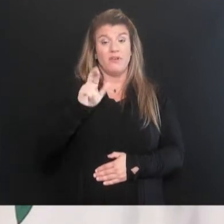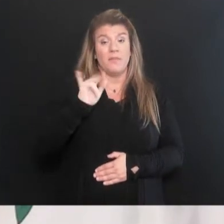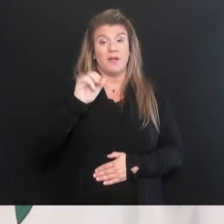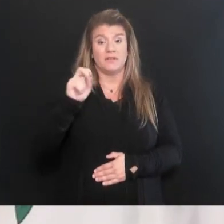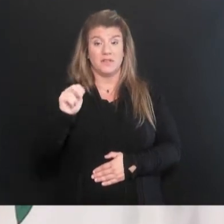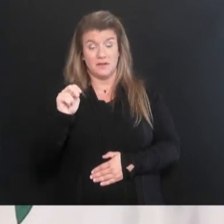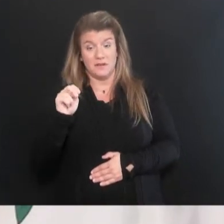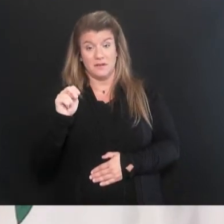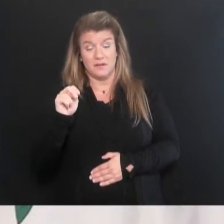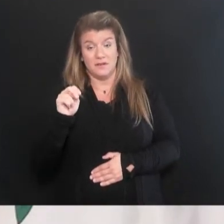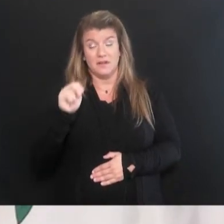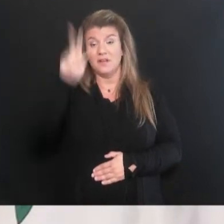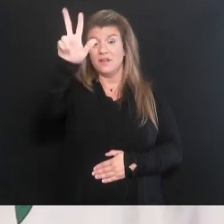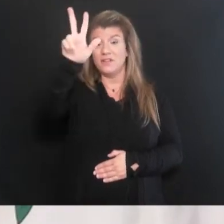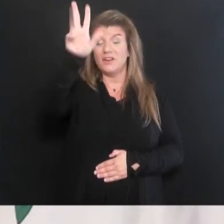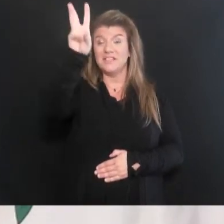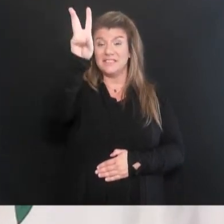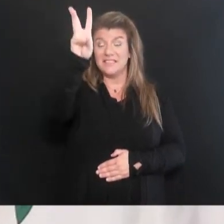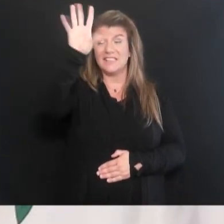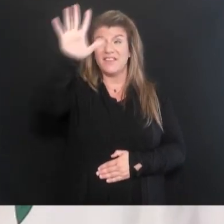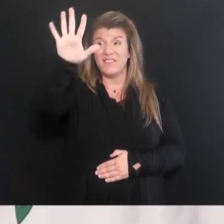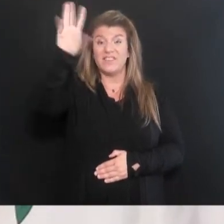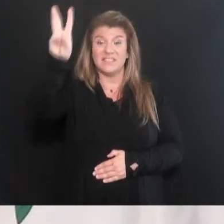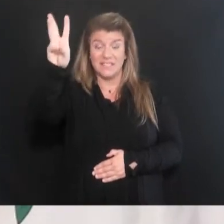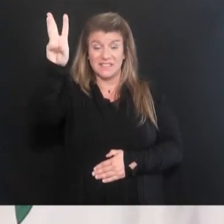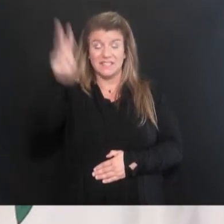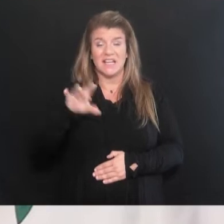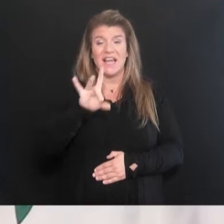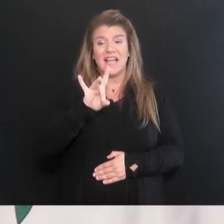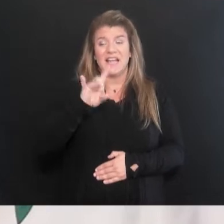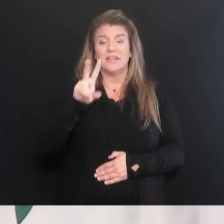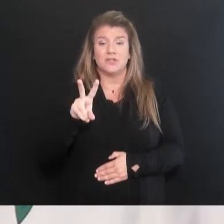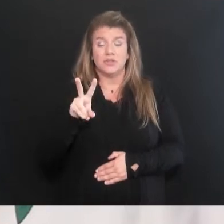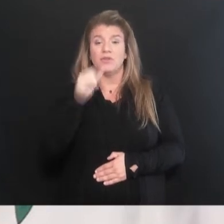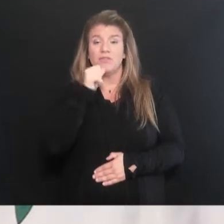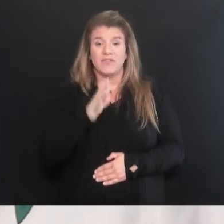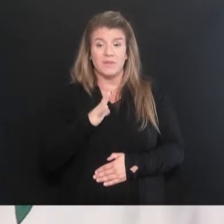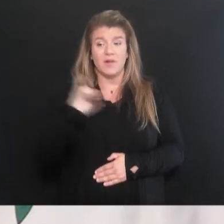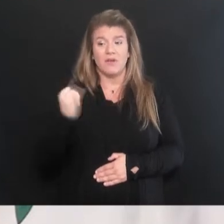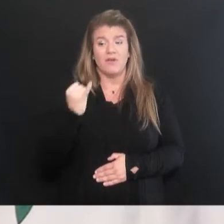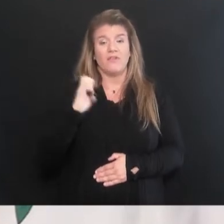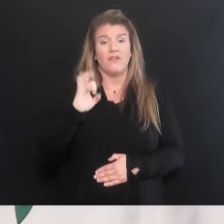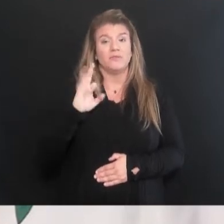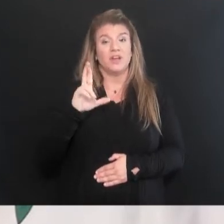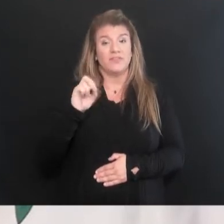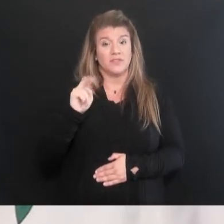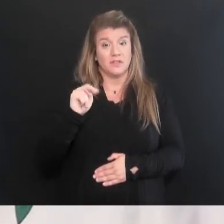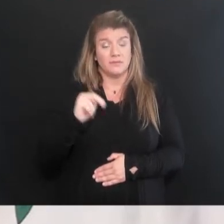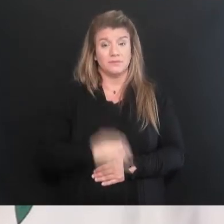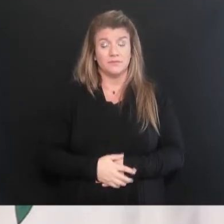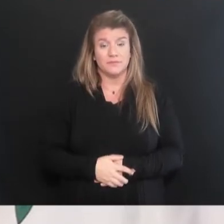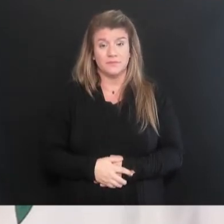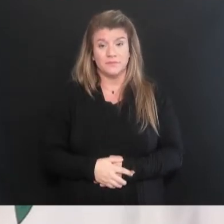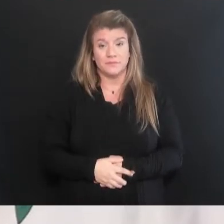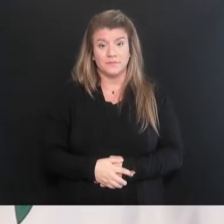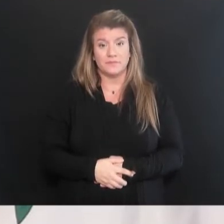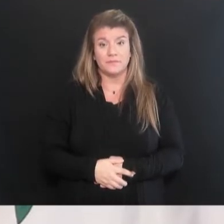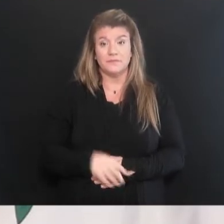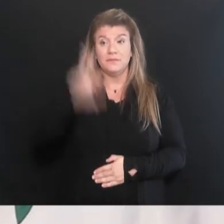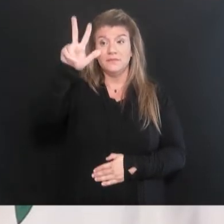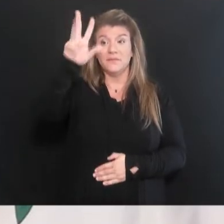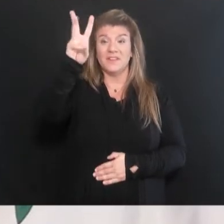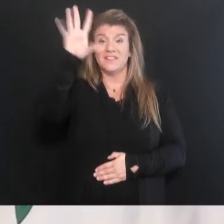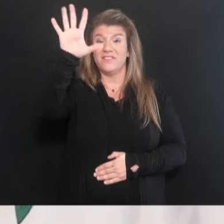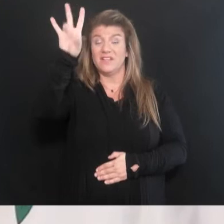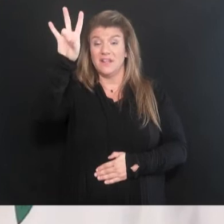County. The 3,656th death, an 82-year-old female from Jefferson County. The